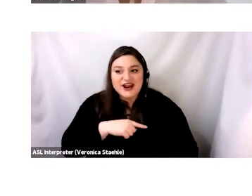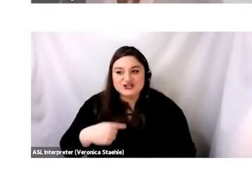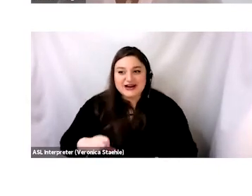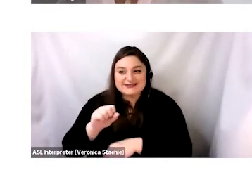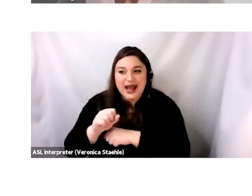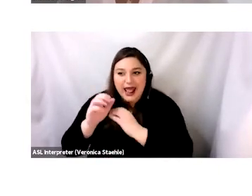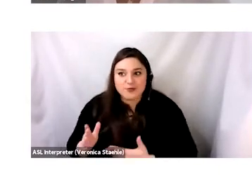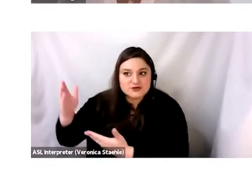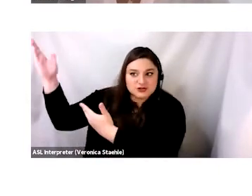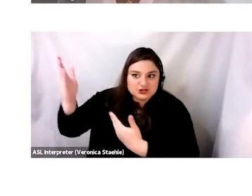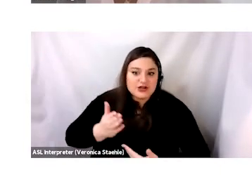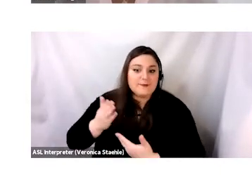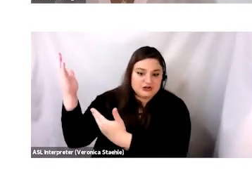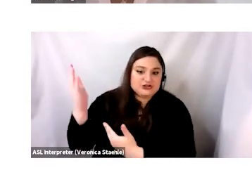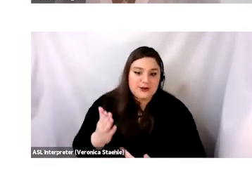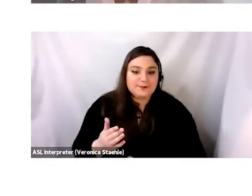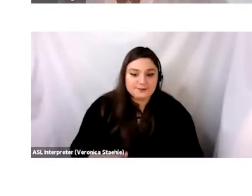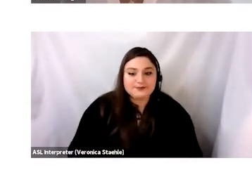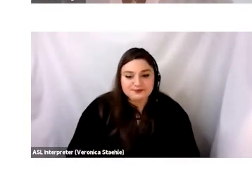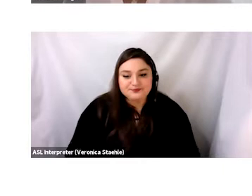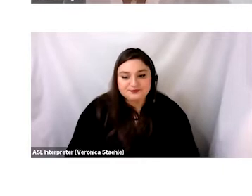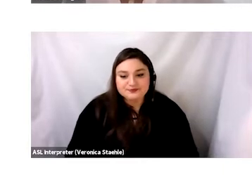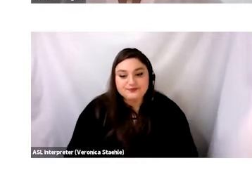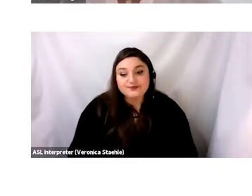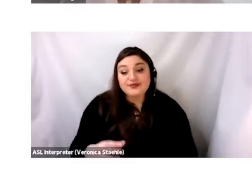in South America had the characteristics necessary for